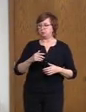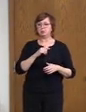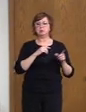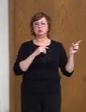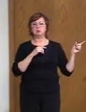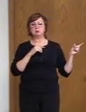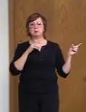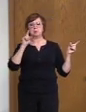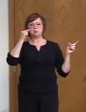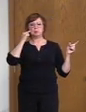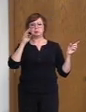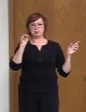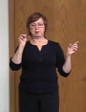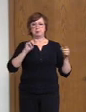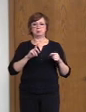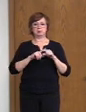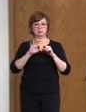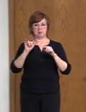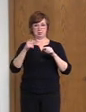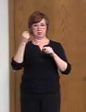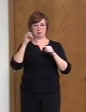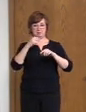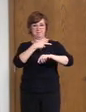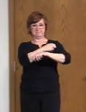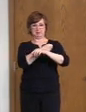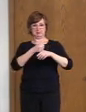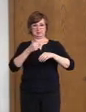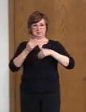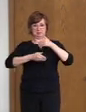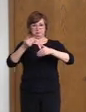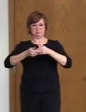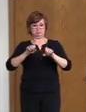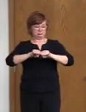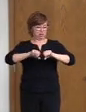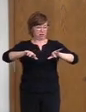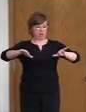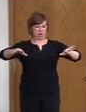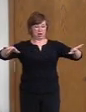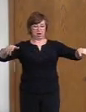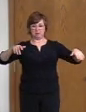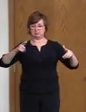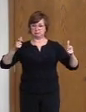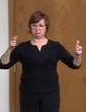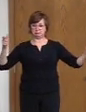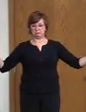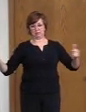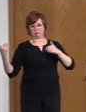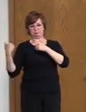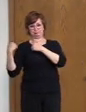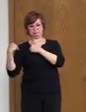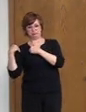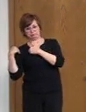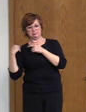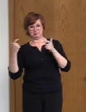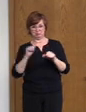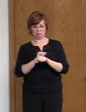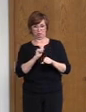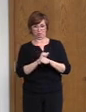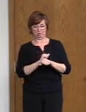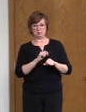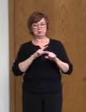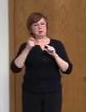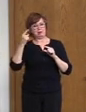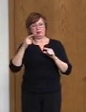effective vaccine will be a massive undertaking. The good news is Saskatchewan has a very strong record when it comes